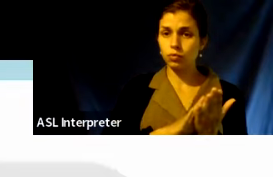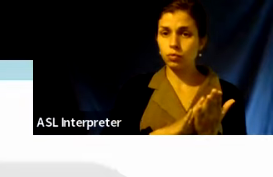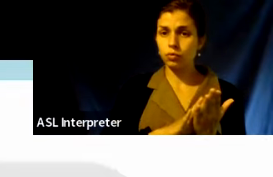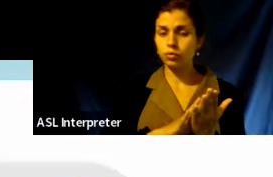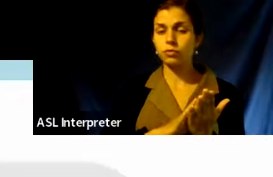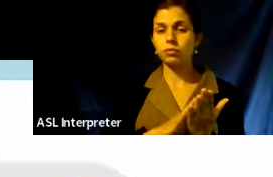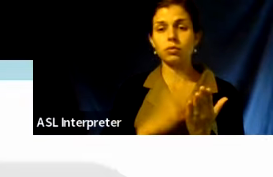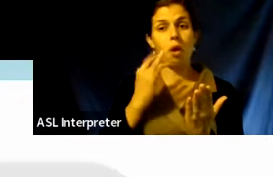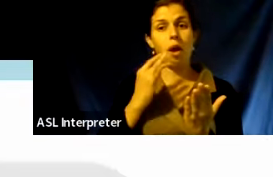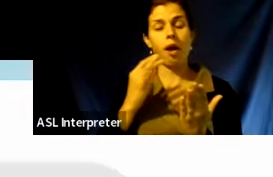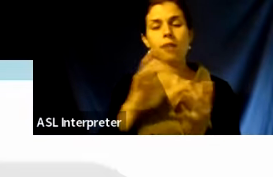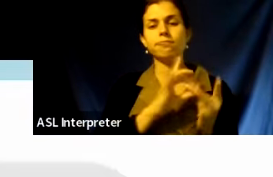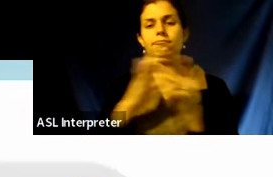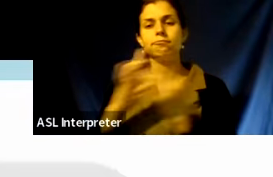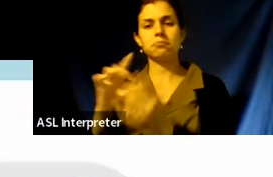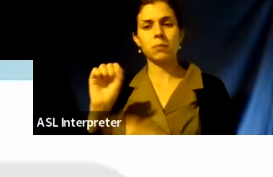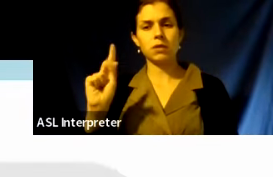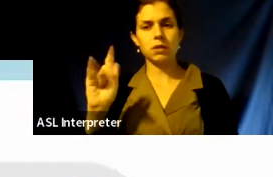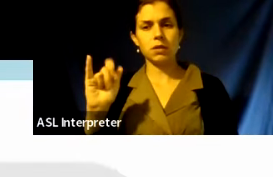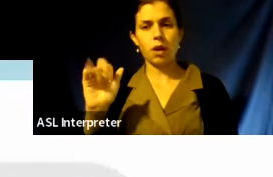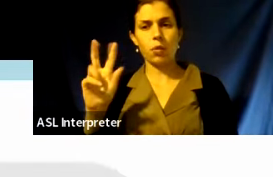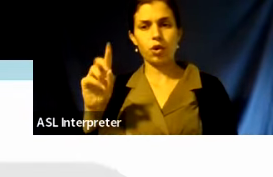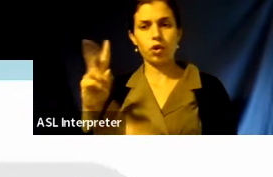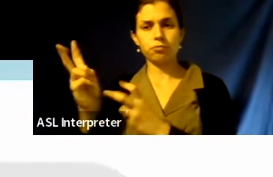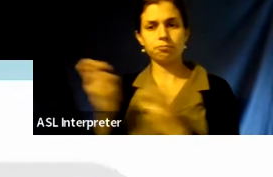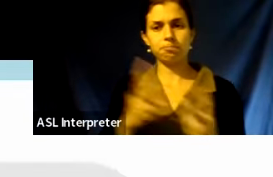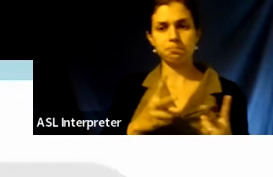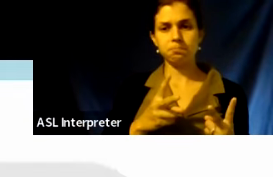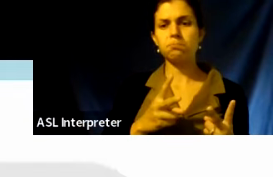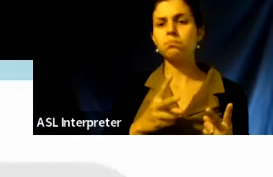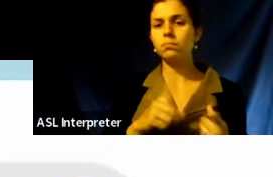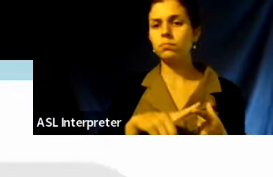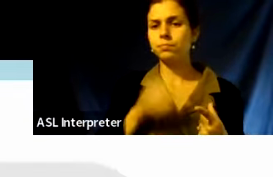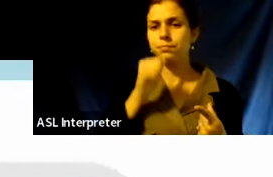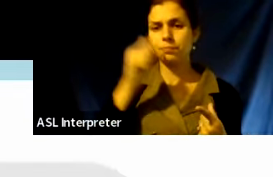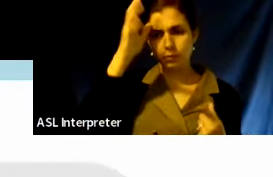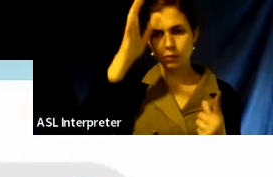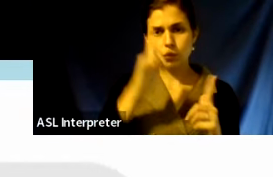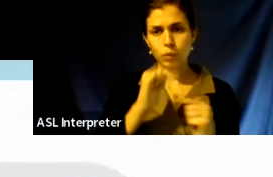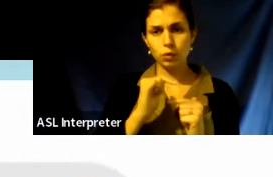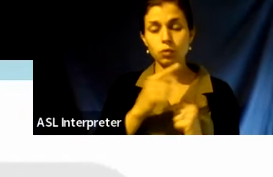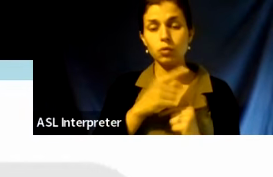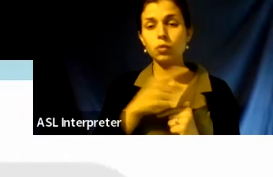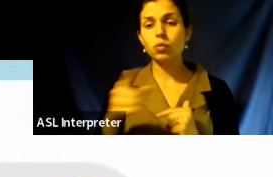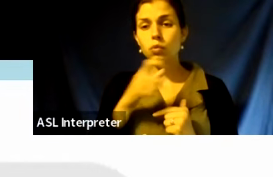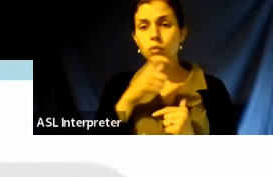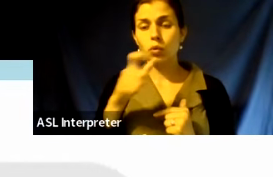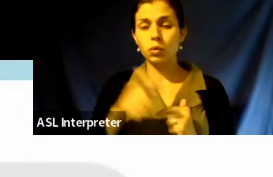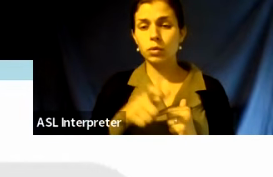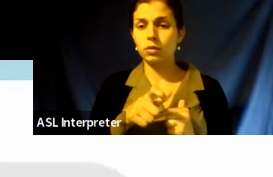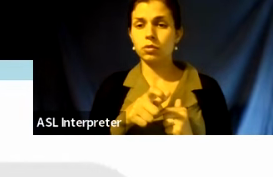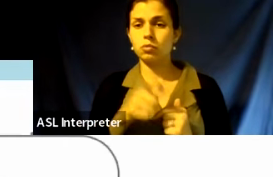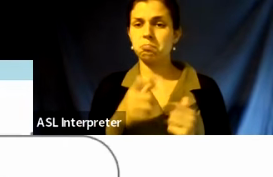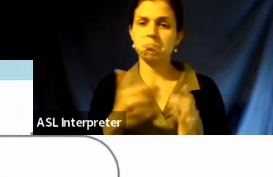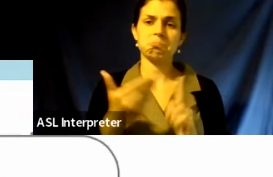Skyward. You don't need to claim account to receive emails, text messages, or phone